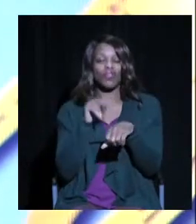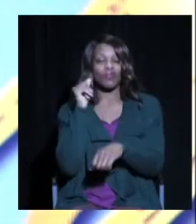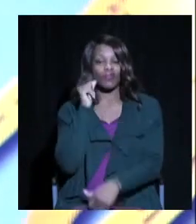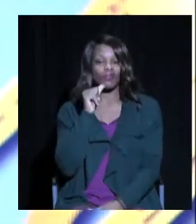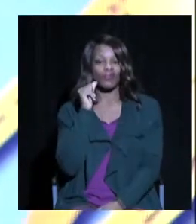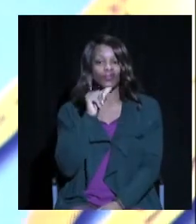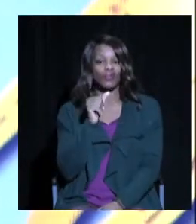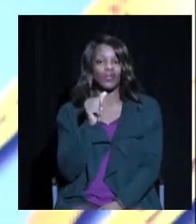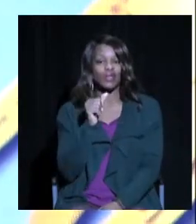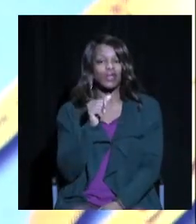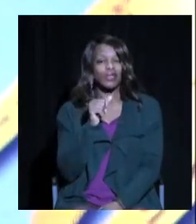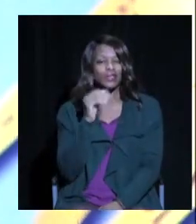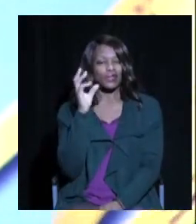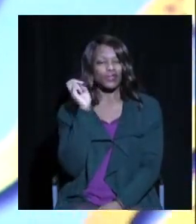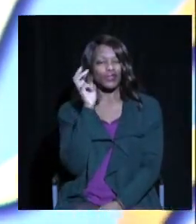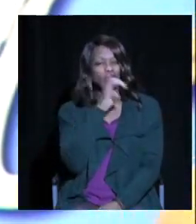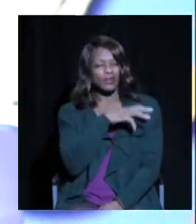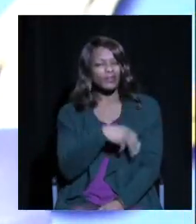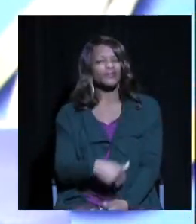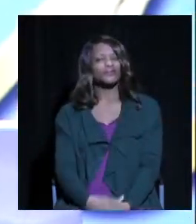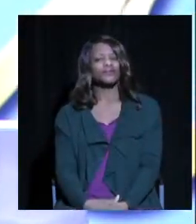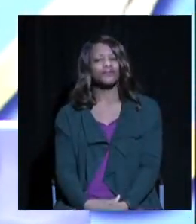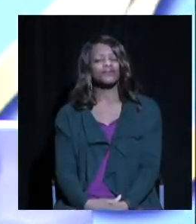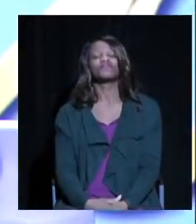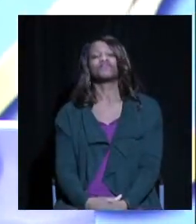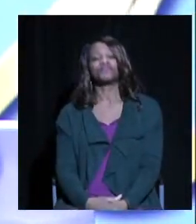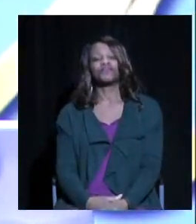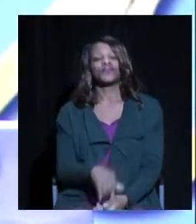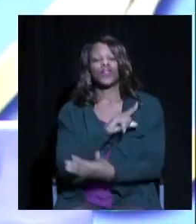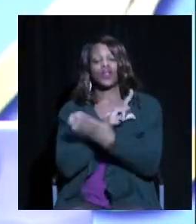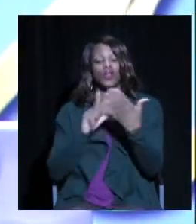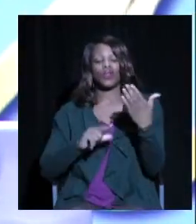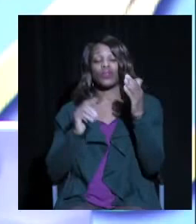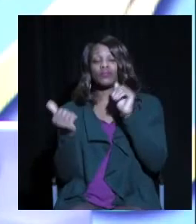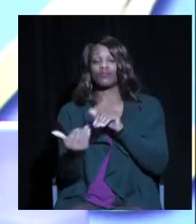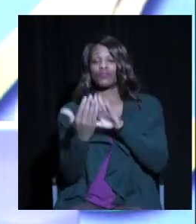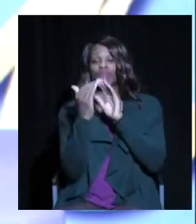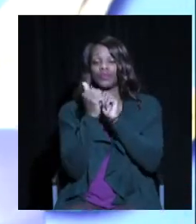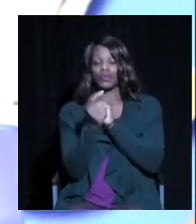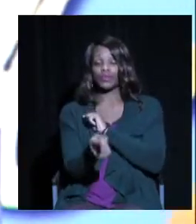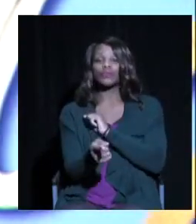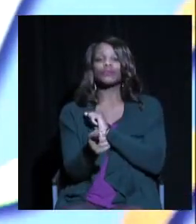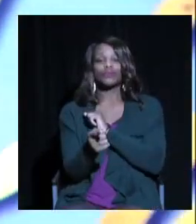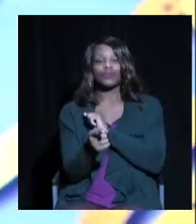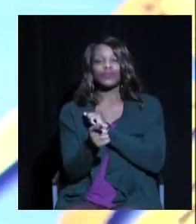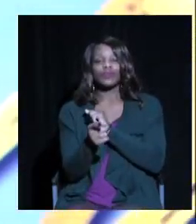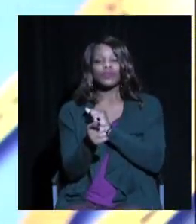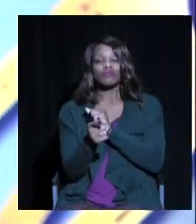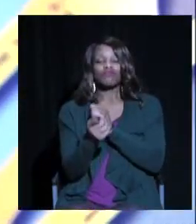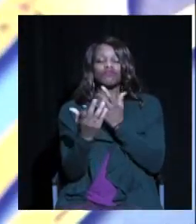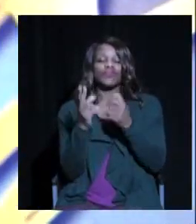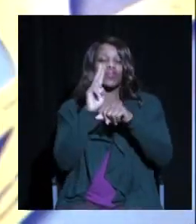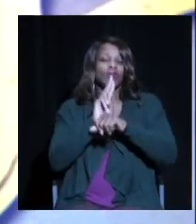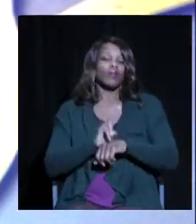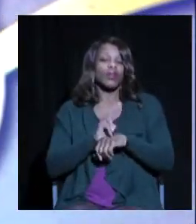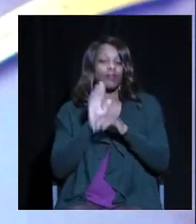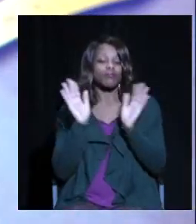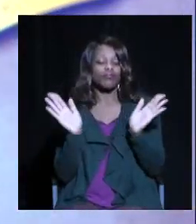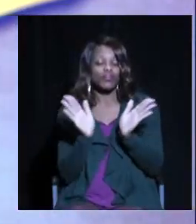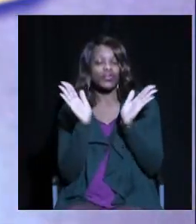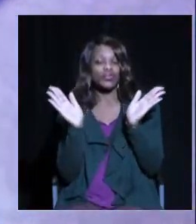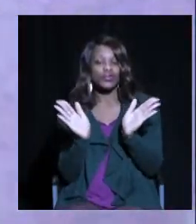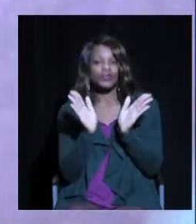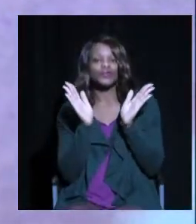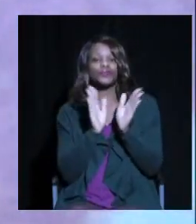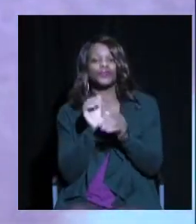how unusual it is. Gabriel also says to her that the Lord is with her, which is a common encouragement to believers throughout the Scriptures, that the